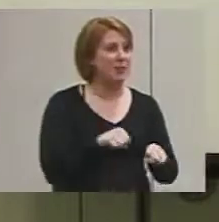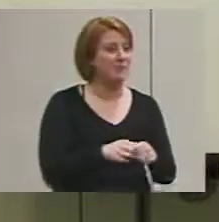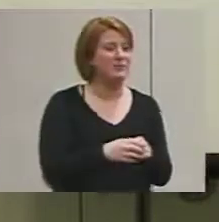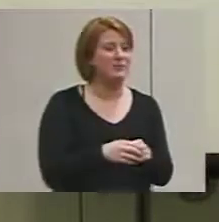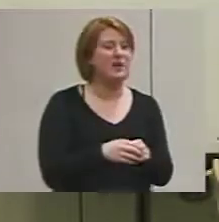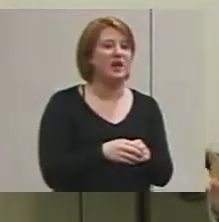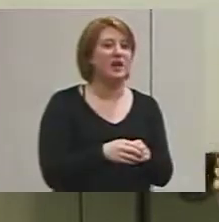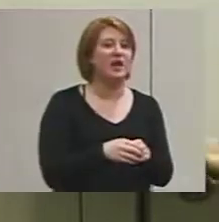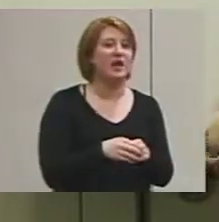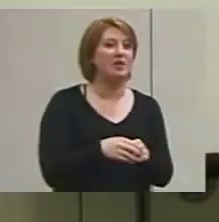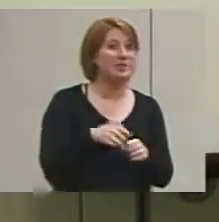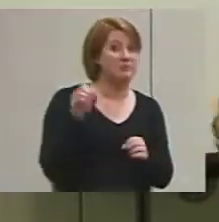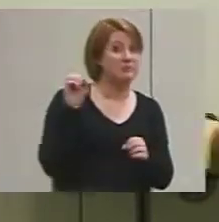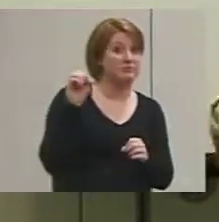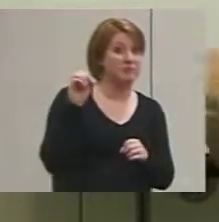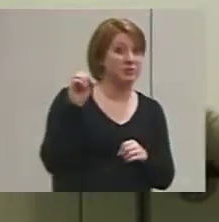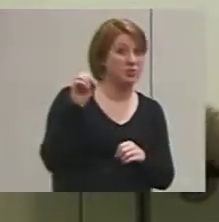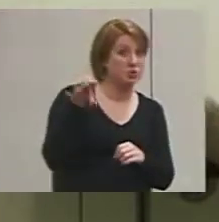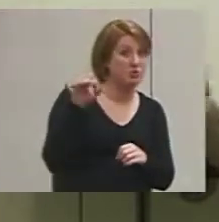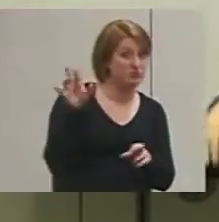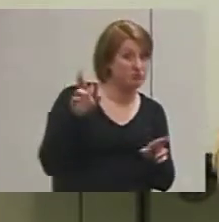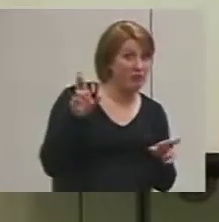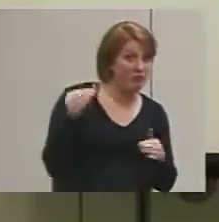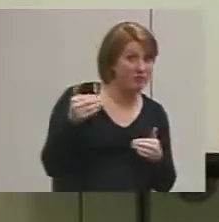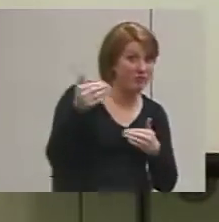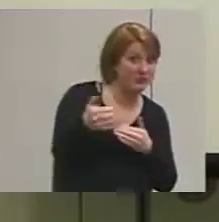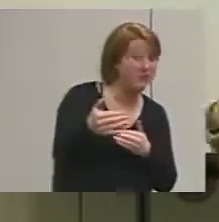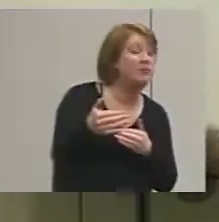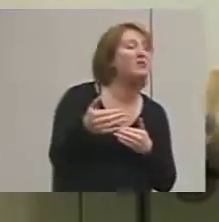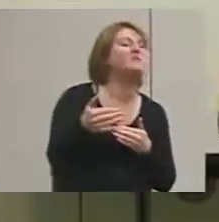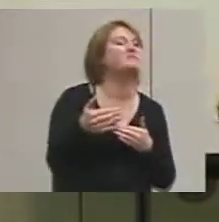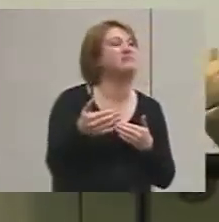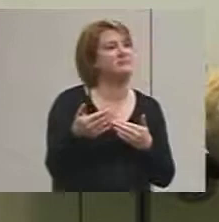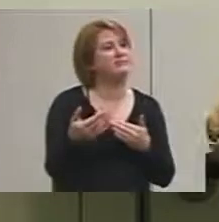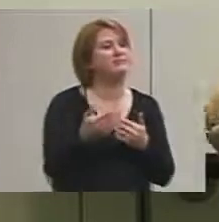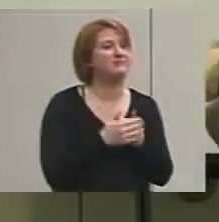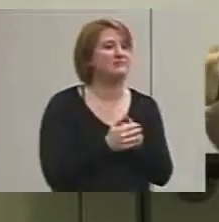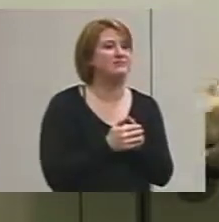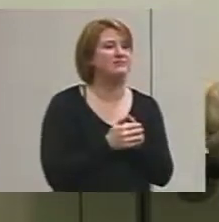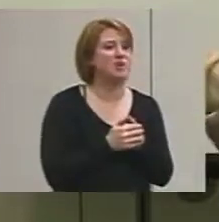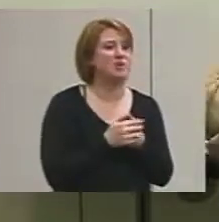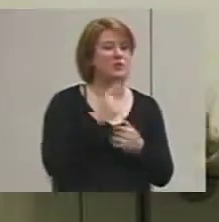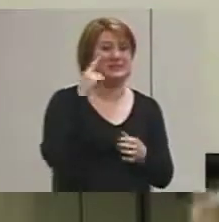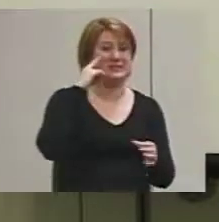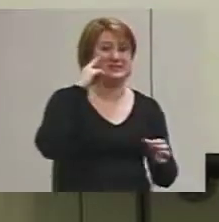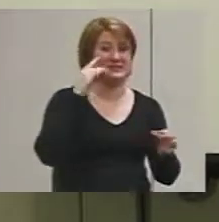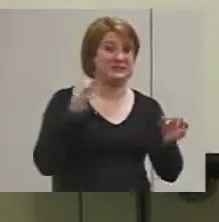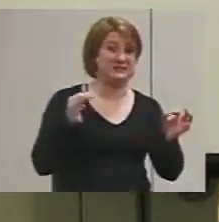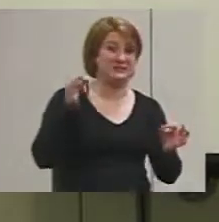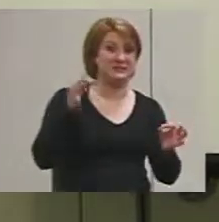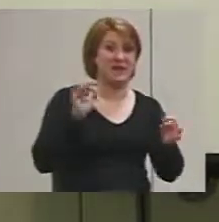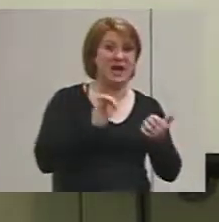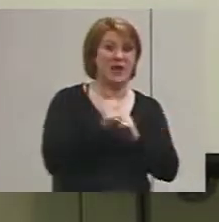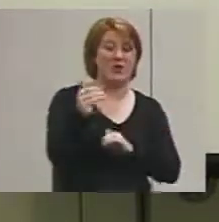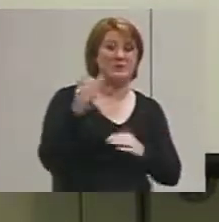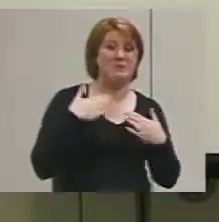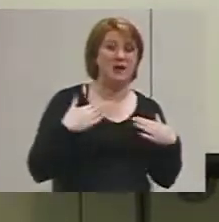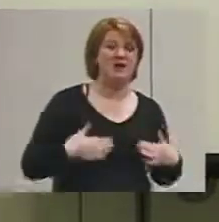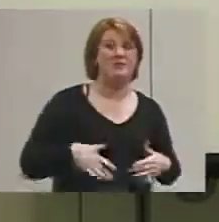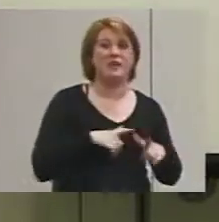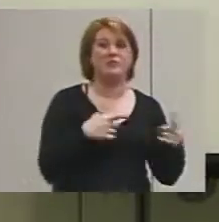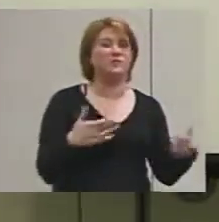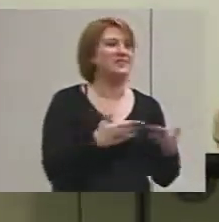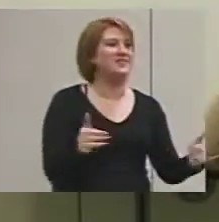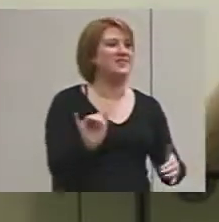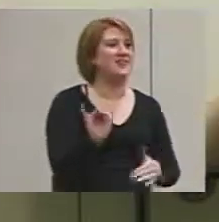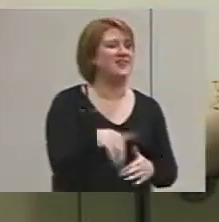give him cues, are you ready to move up? Or, we still interact with him, gauging on how we see his body language and things like that, and he's